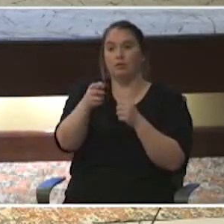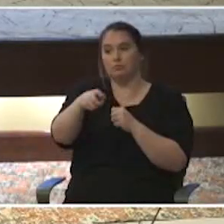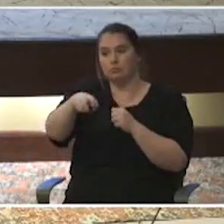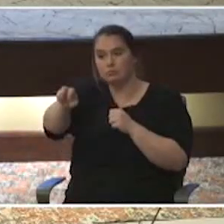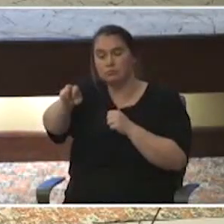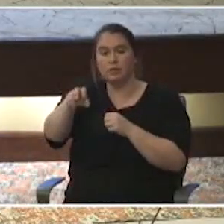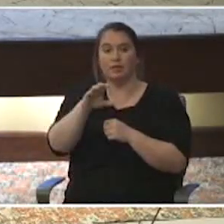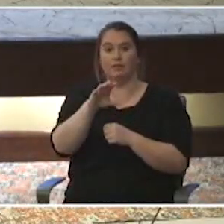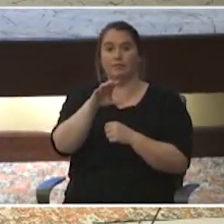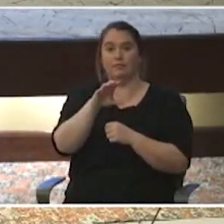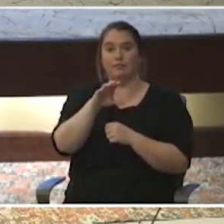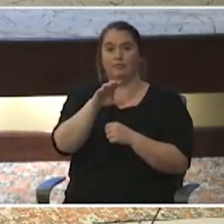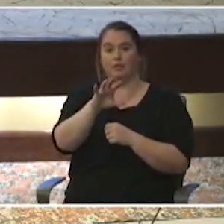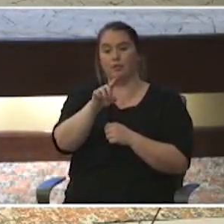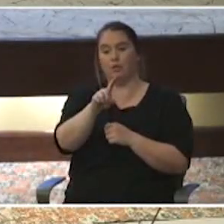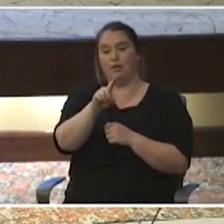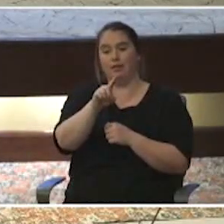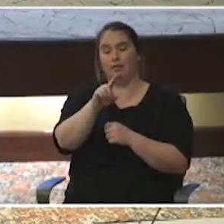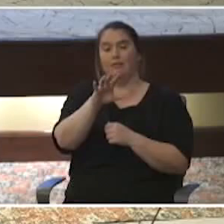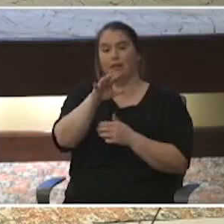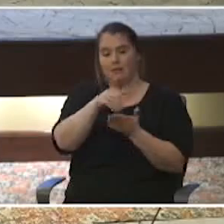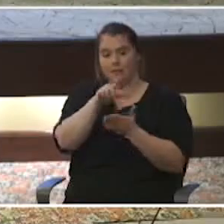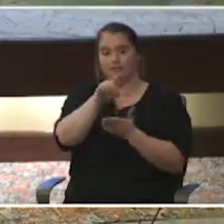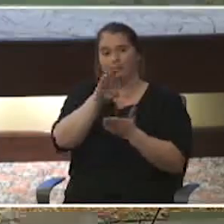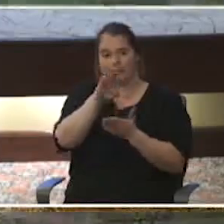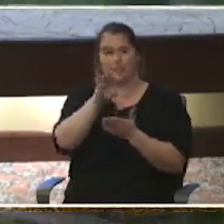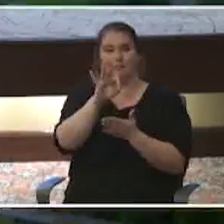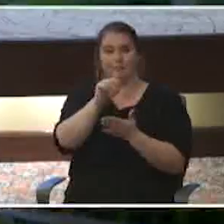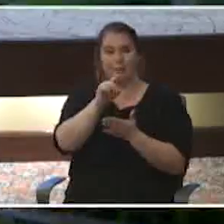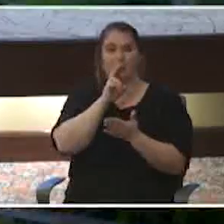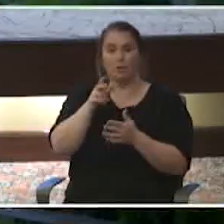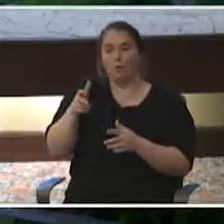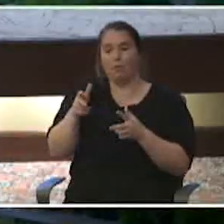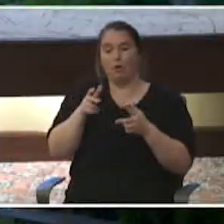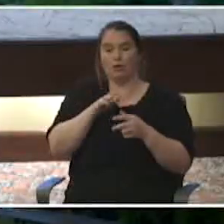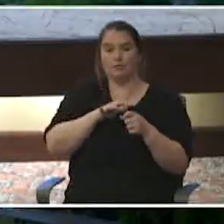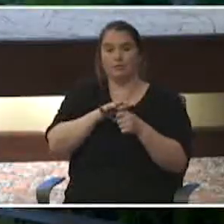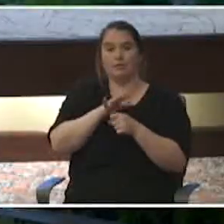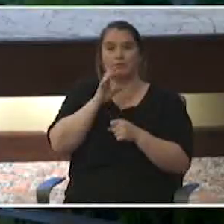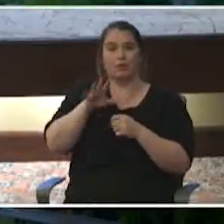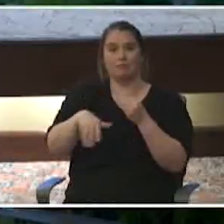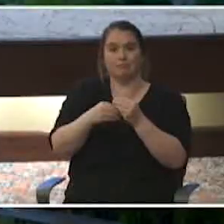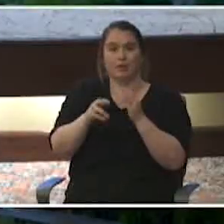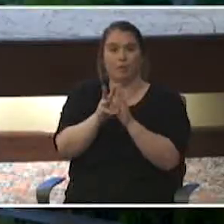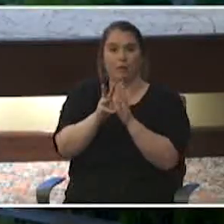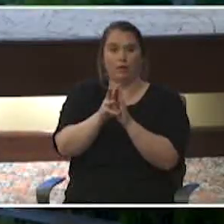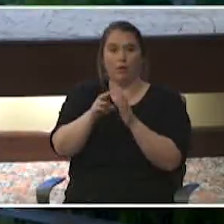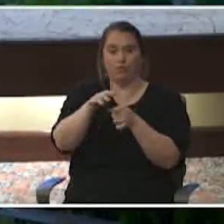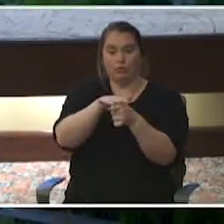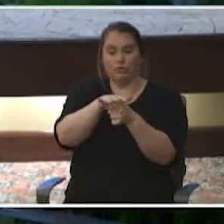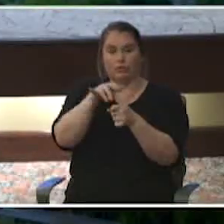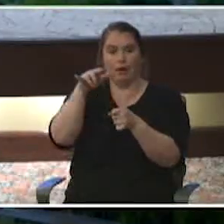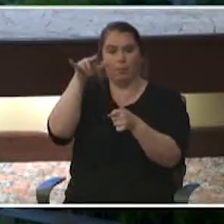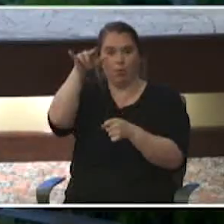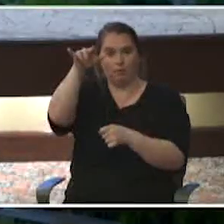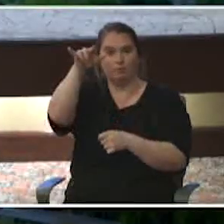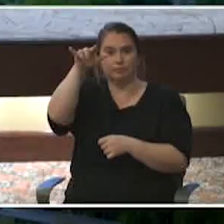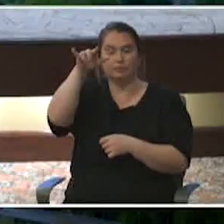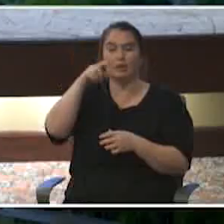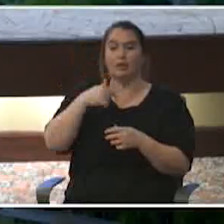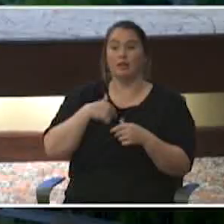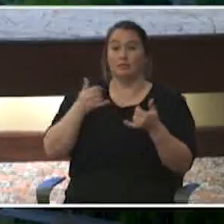51,000 square feet of hangar, apron, and parking space at Waco Regional Airport. This is a new revenue stream for